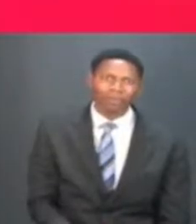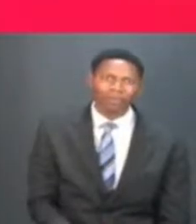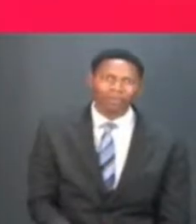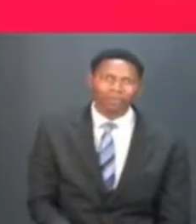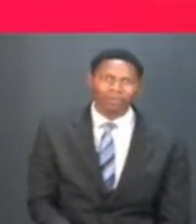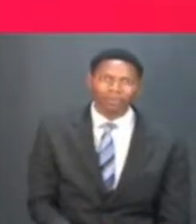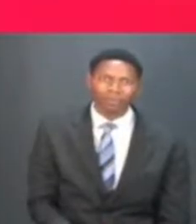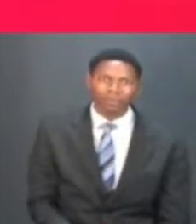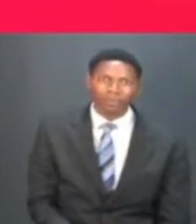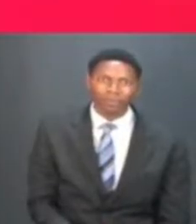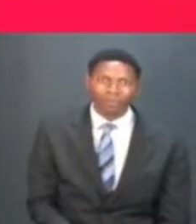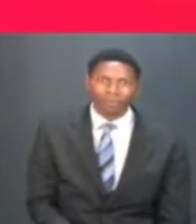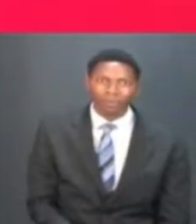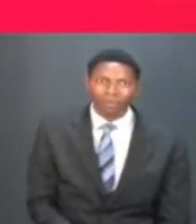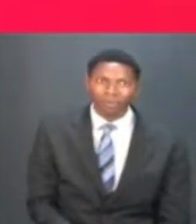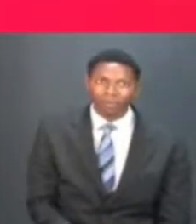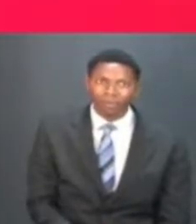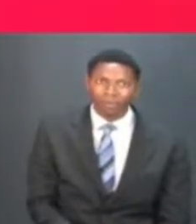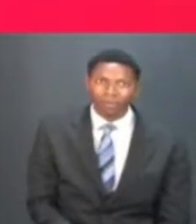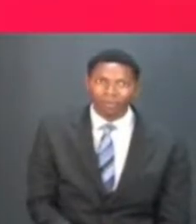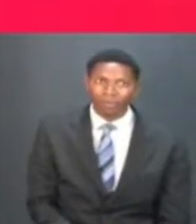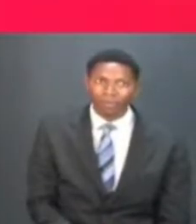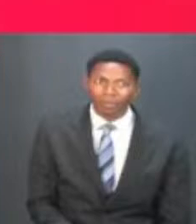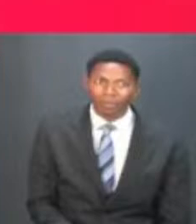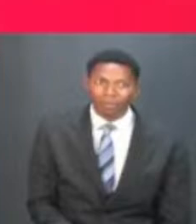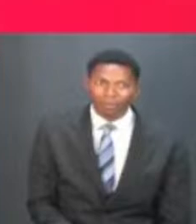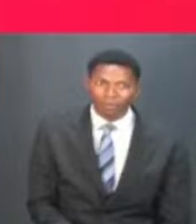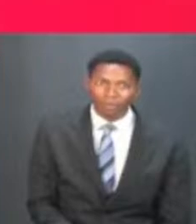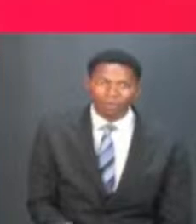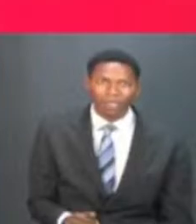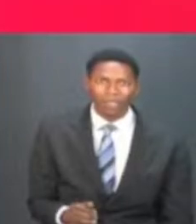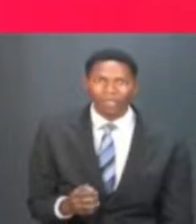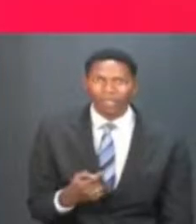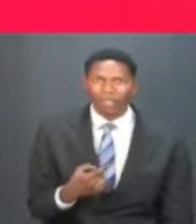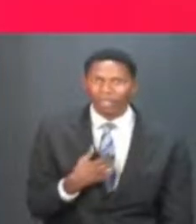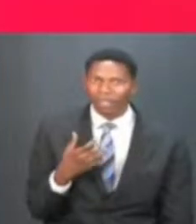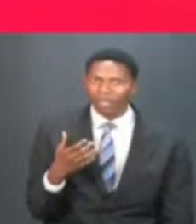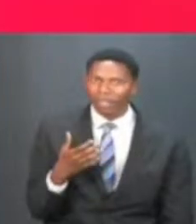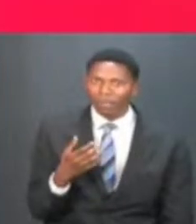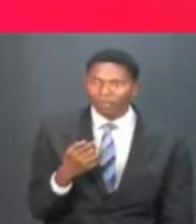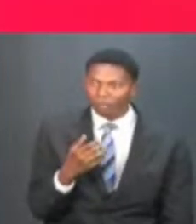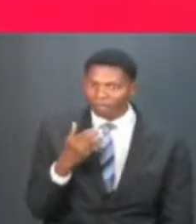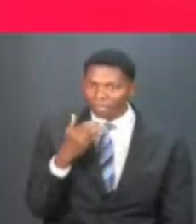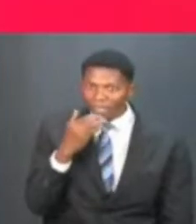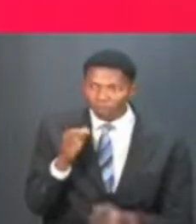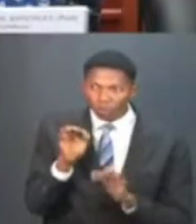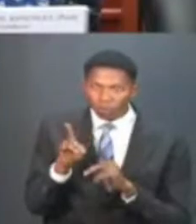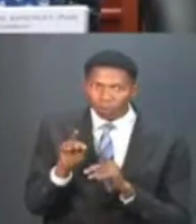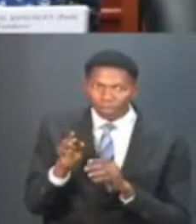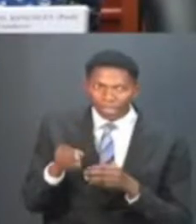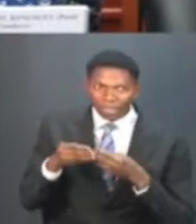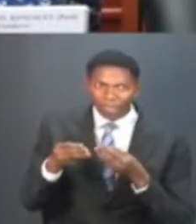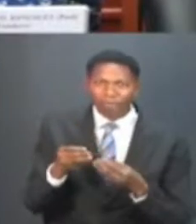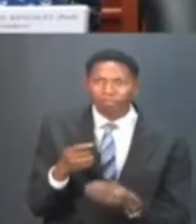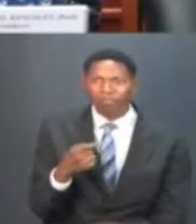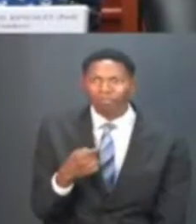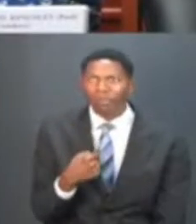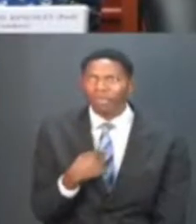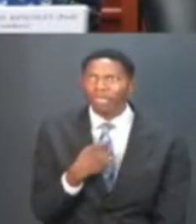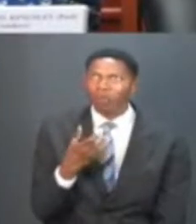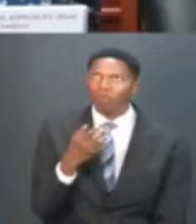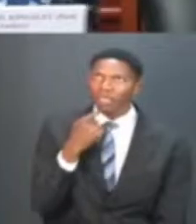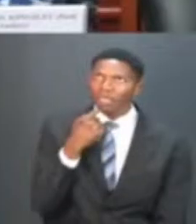Yeah, it's right, Honorable Speaker. I rise to associate myself to make up this statement. And I would want to say